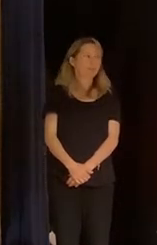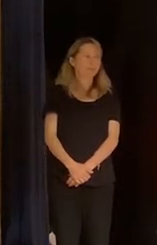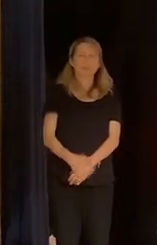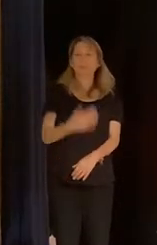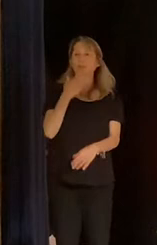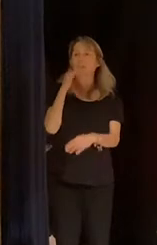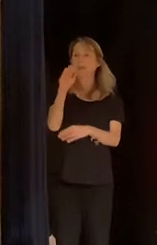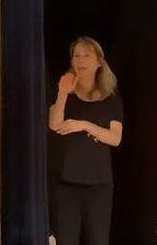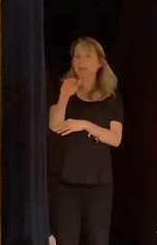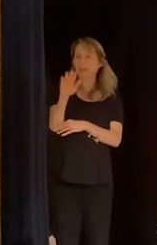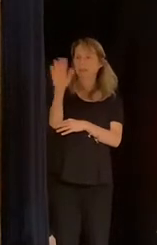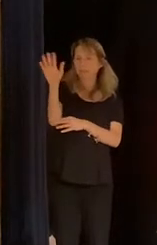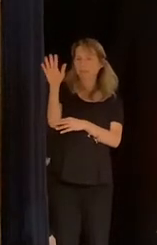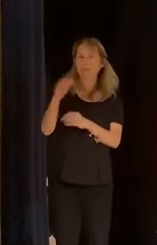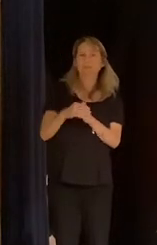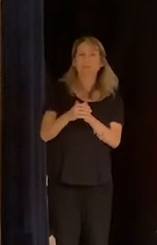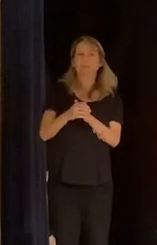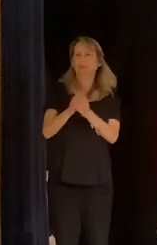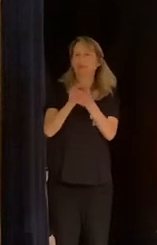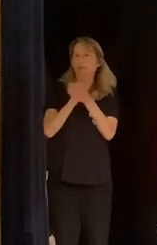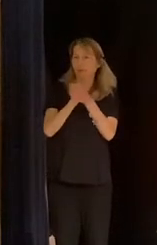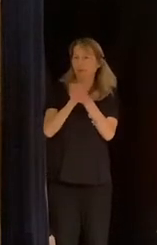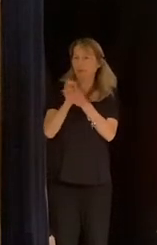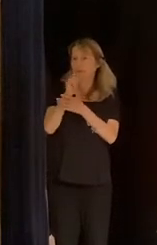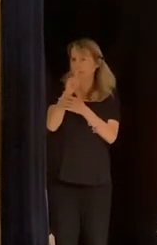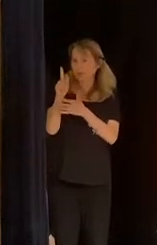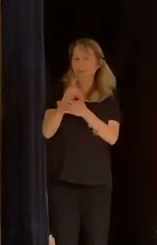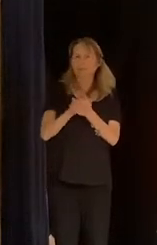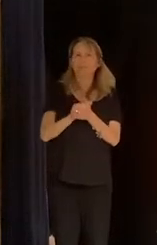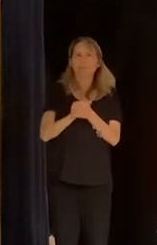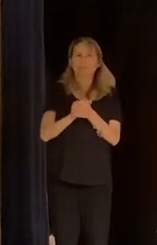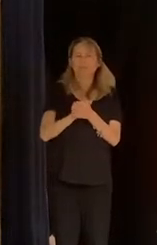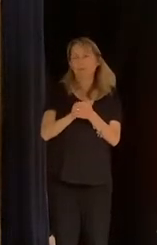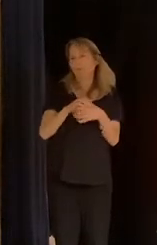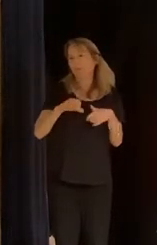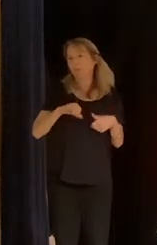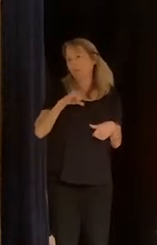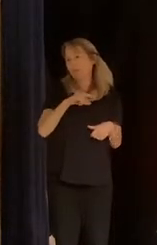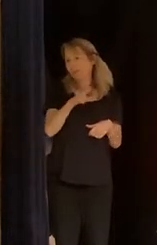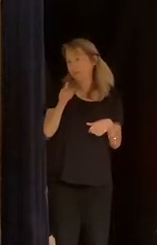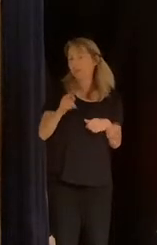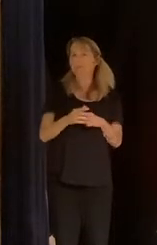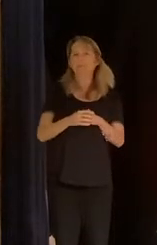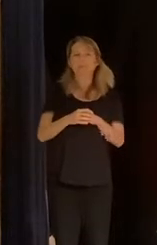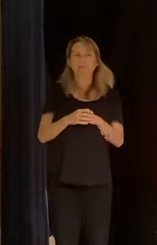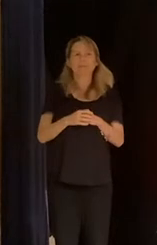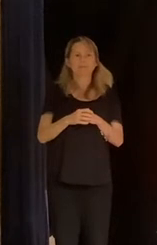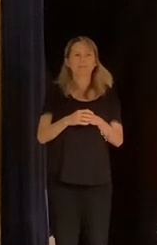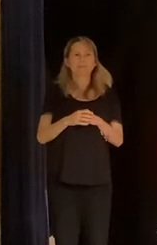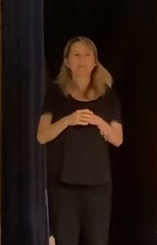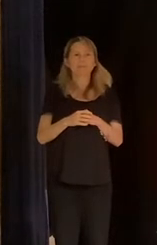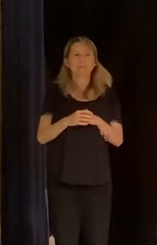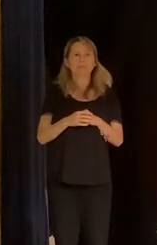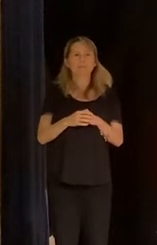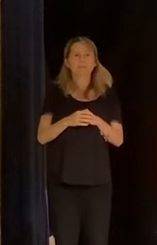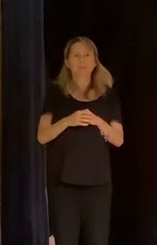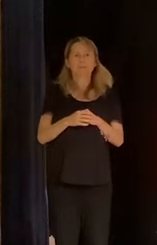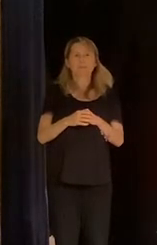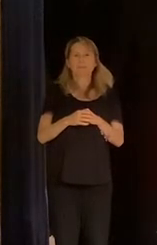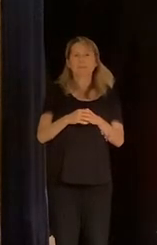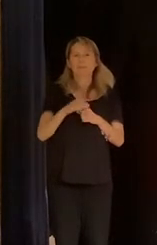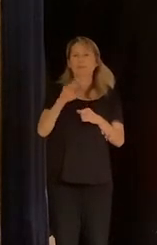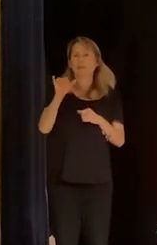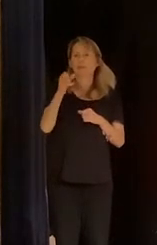Good evening, everyone, and congratulations to all award winners. I'm so proud of all of you. As far as the John